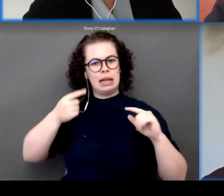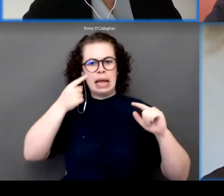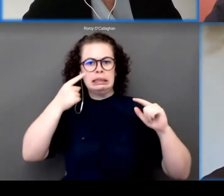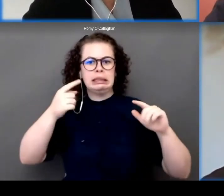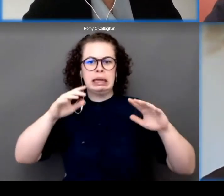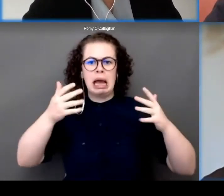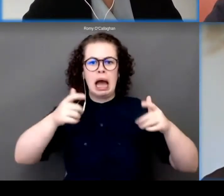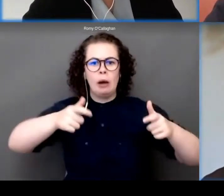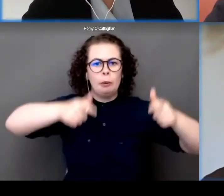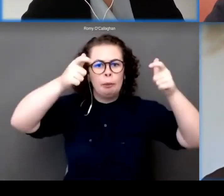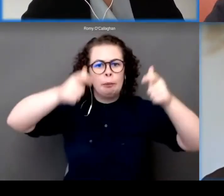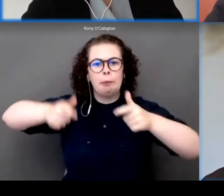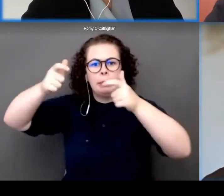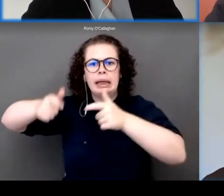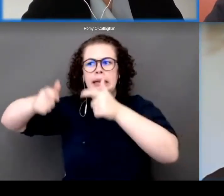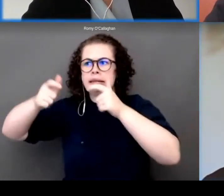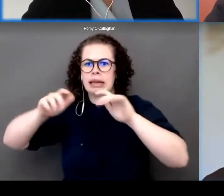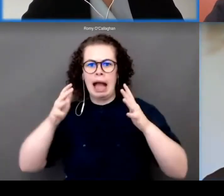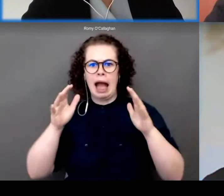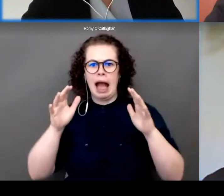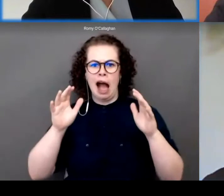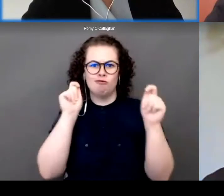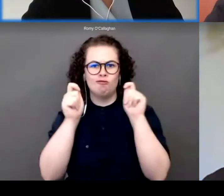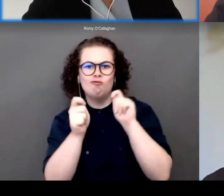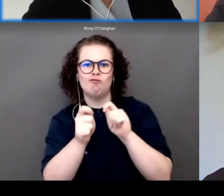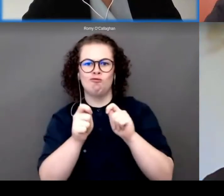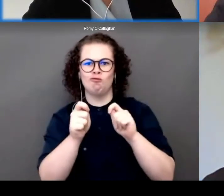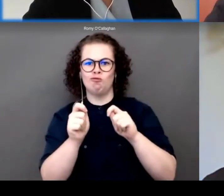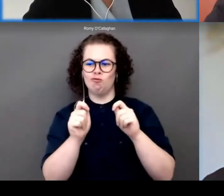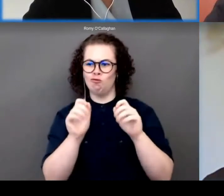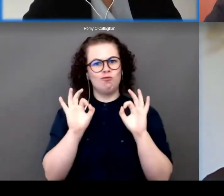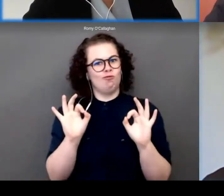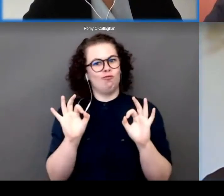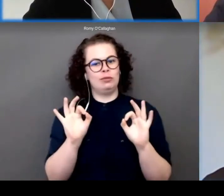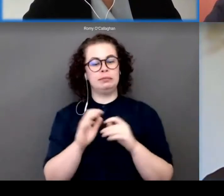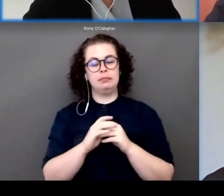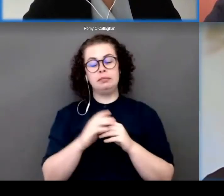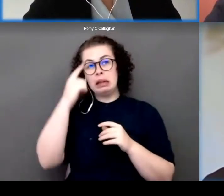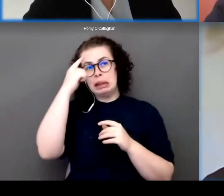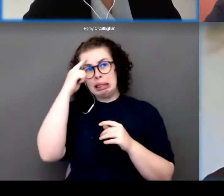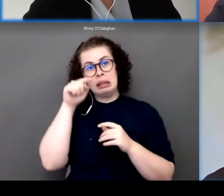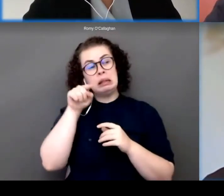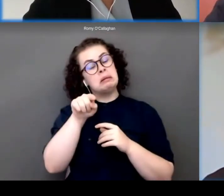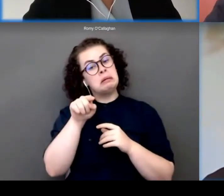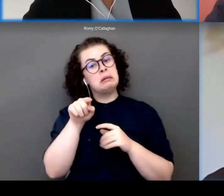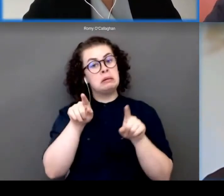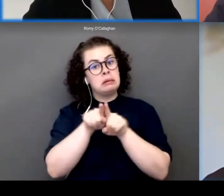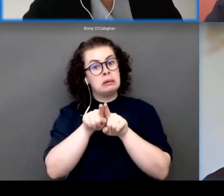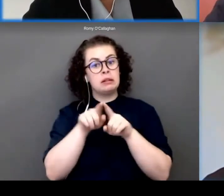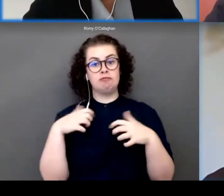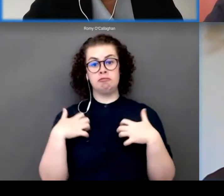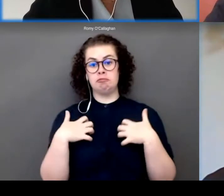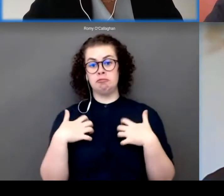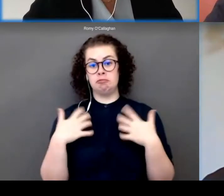spaces. A similar question can be interesting also in the case of the city